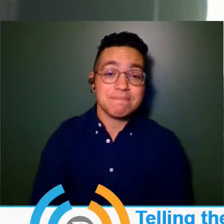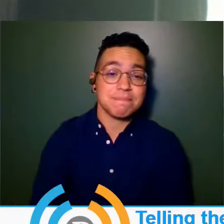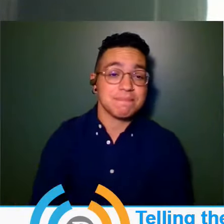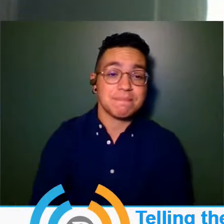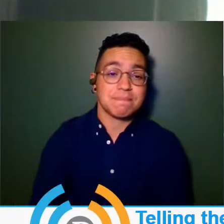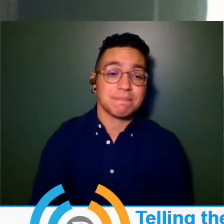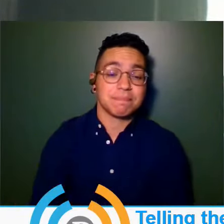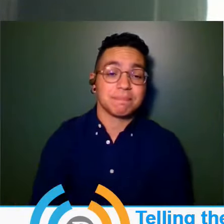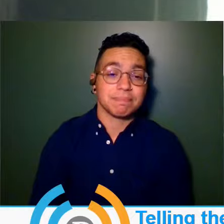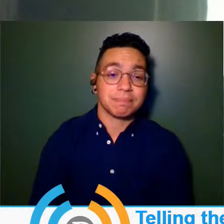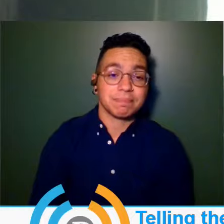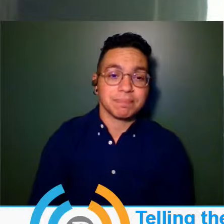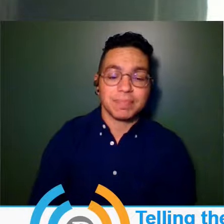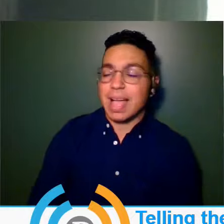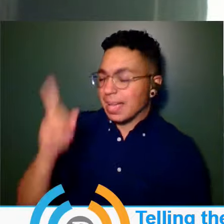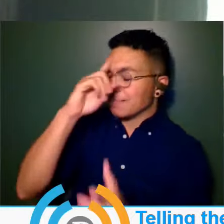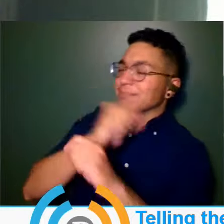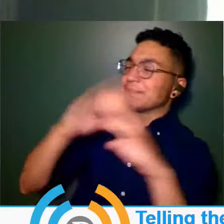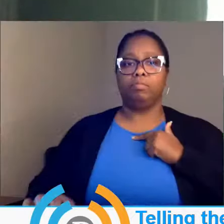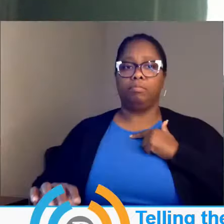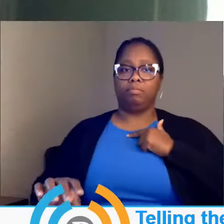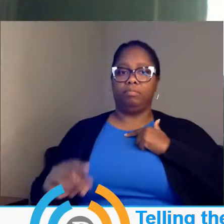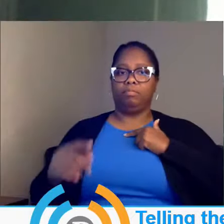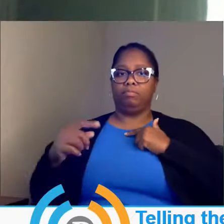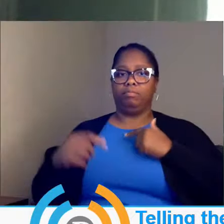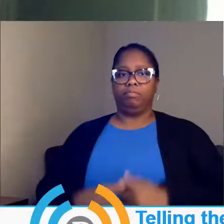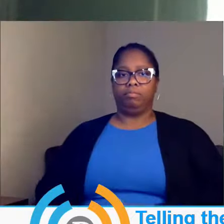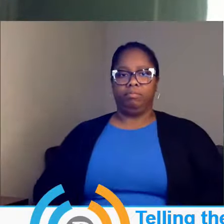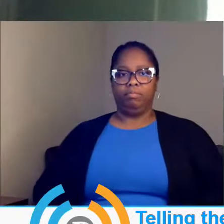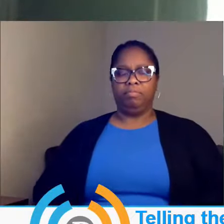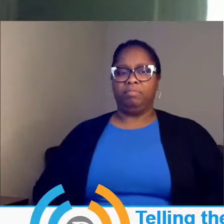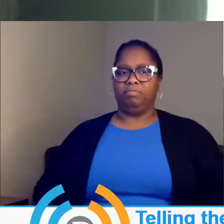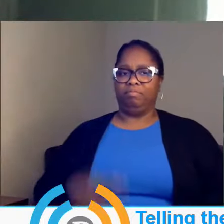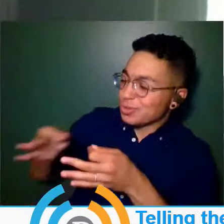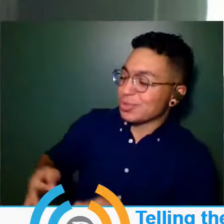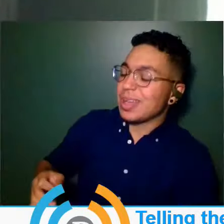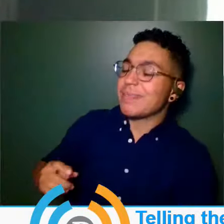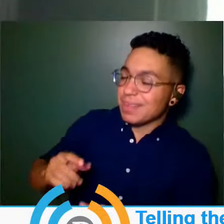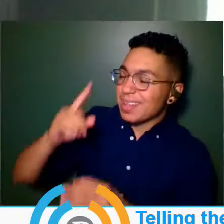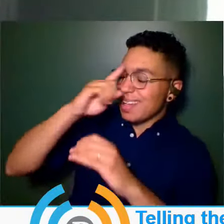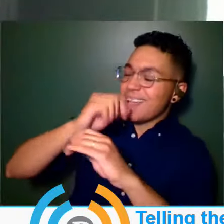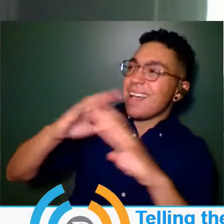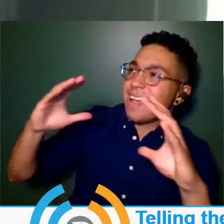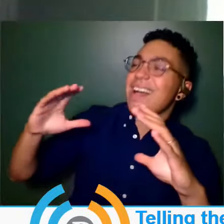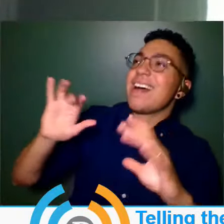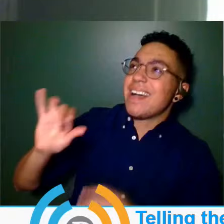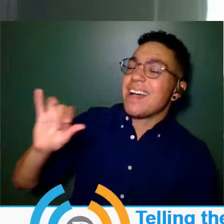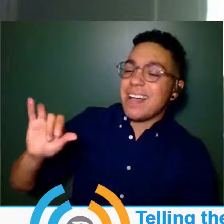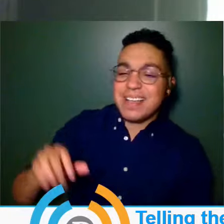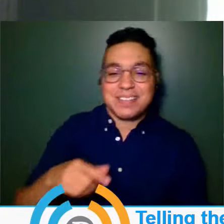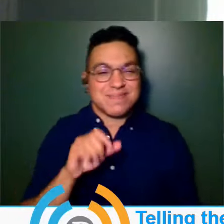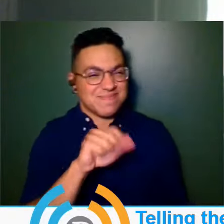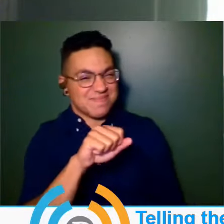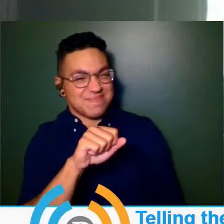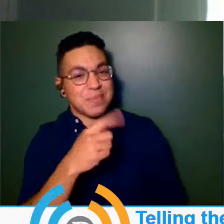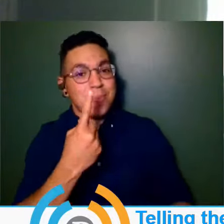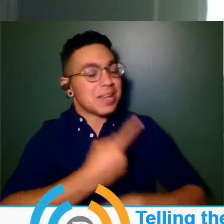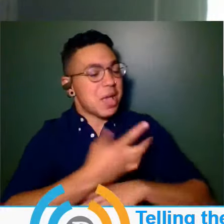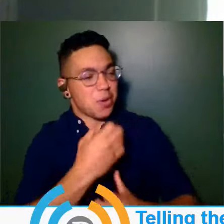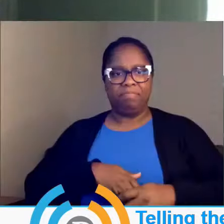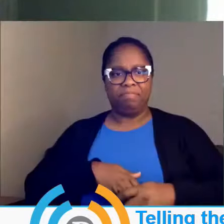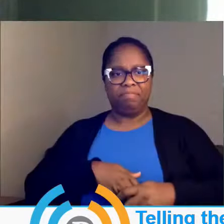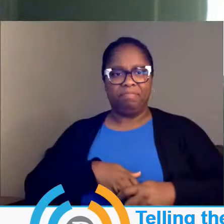I can kind of see her in my mind with your description. And Yeah, I don't. Someday I'd like to tell her that.